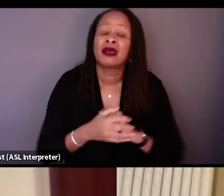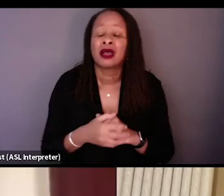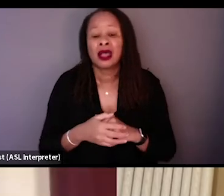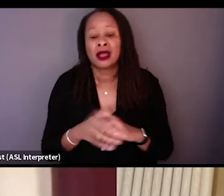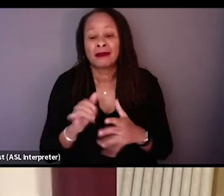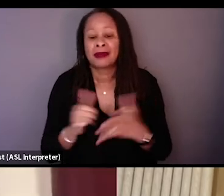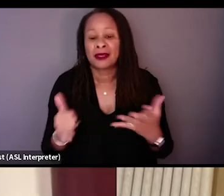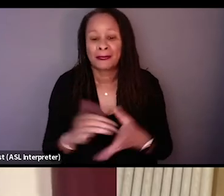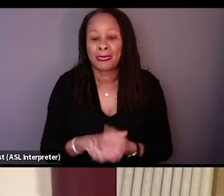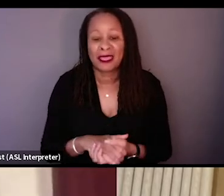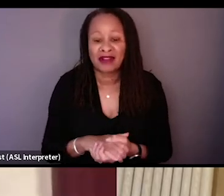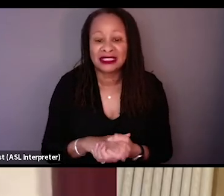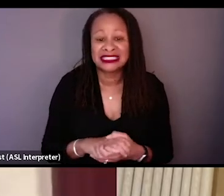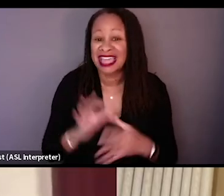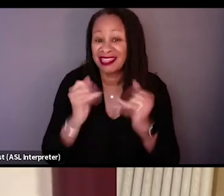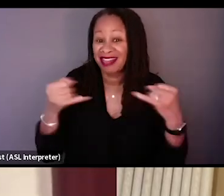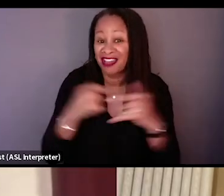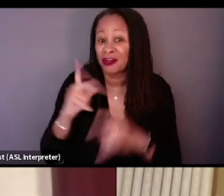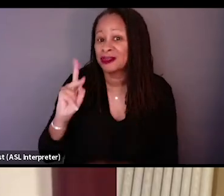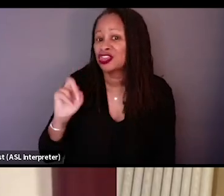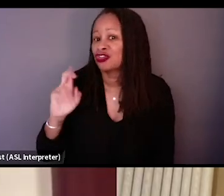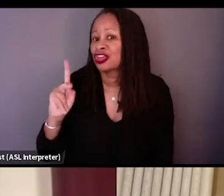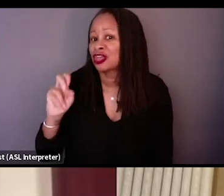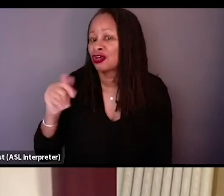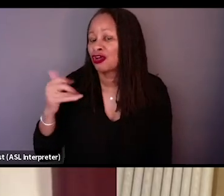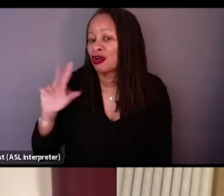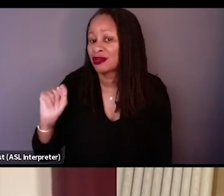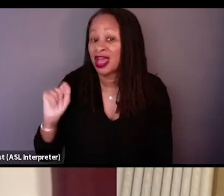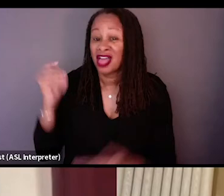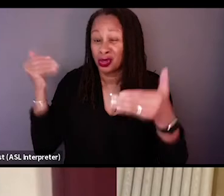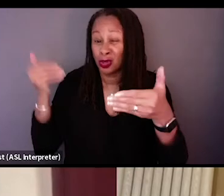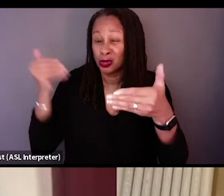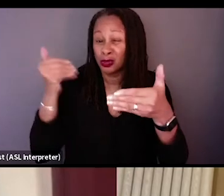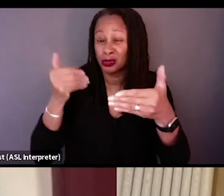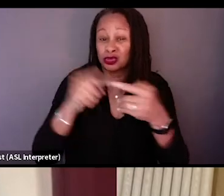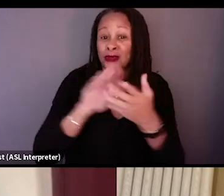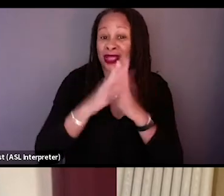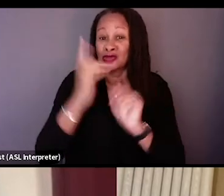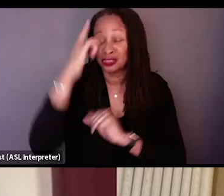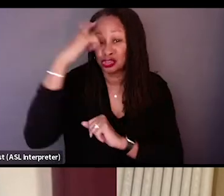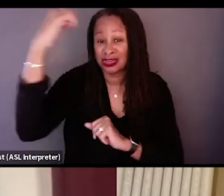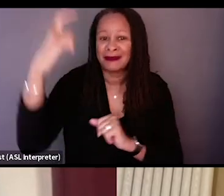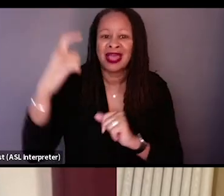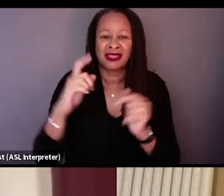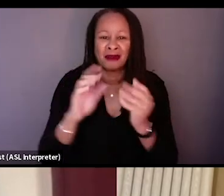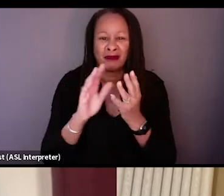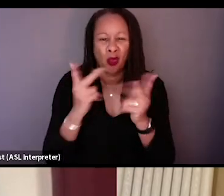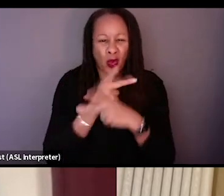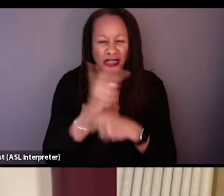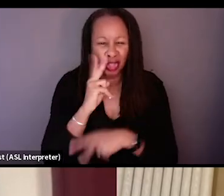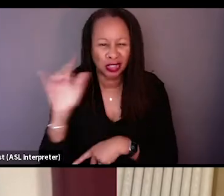line from Kierkegaard, isn't it? The closer you get to a dream, the more tattered and dusty it becomes. And he didn't